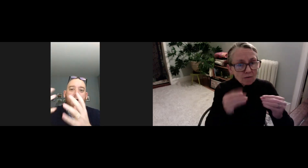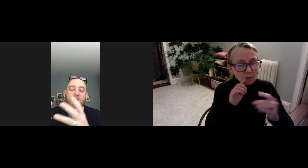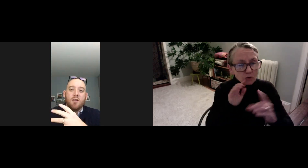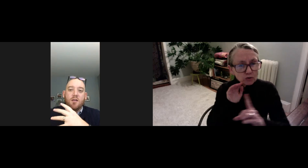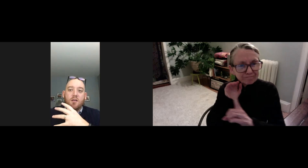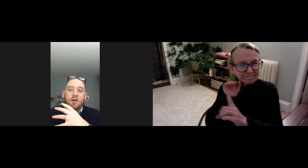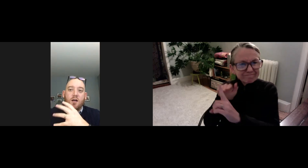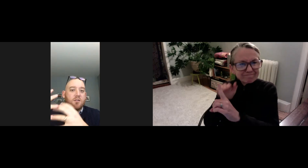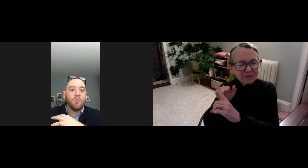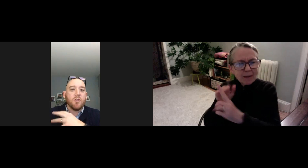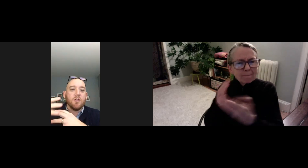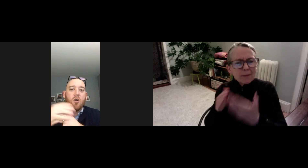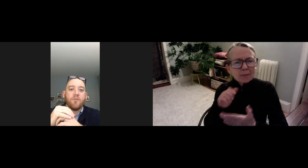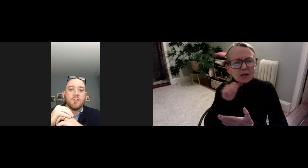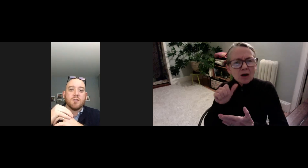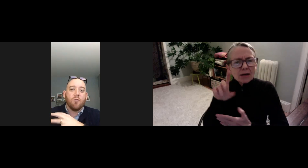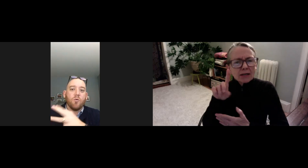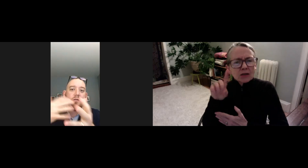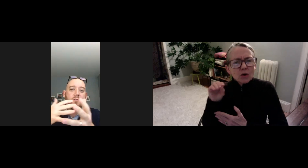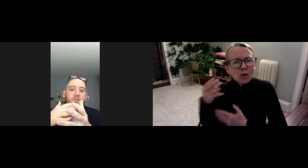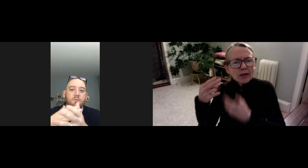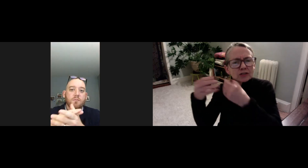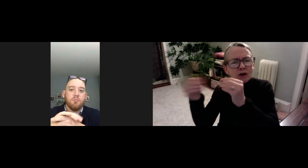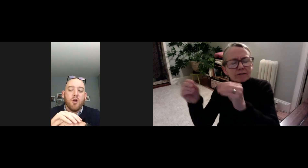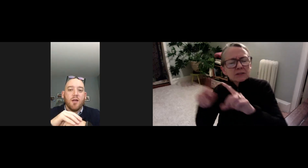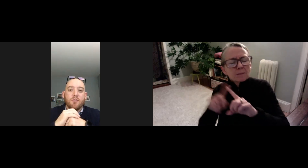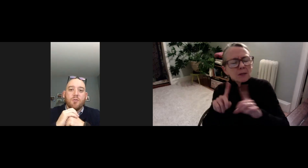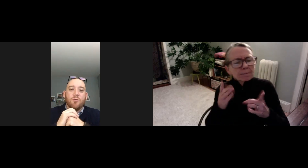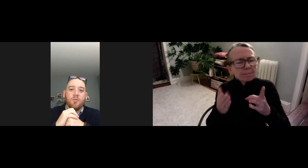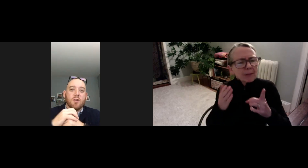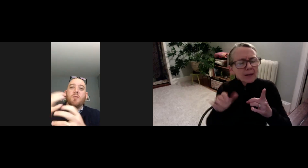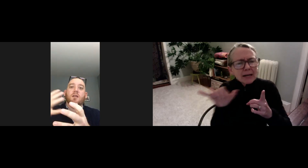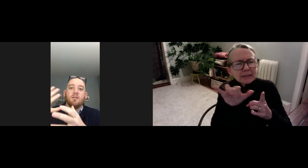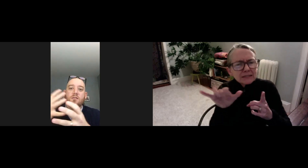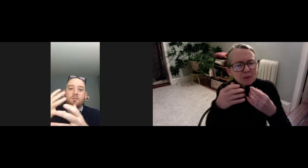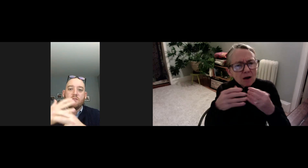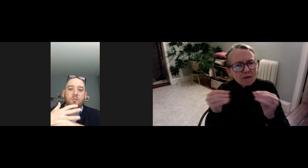office, but a similar office that would bring it to the